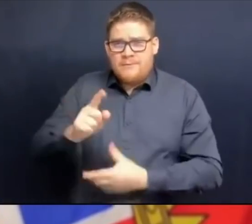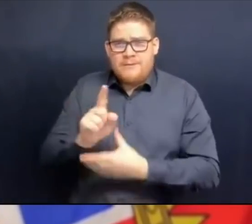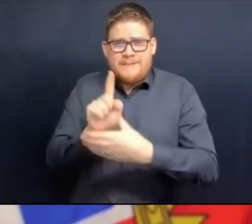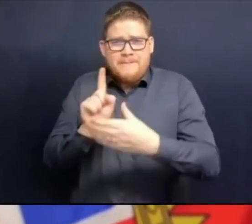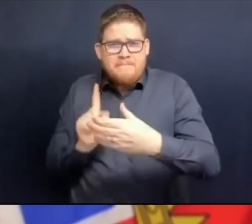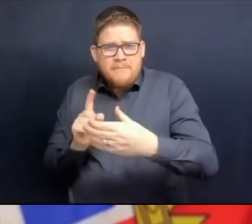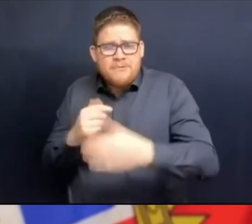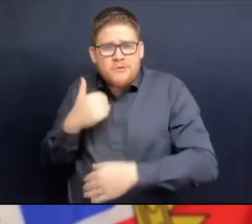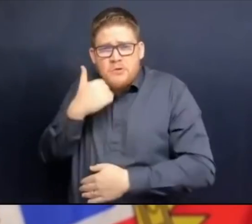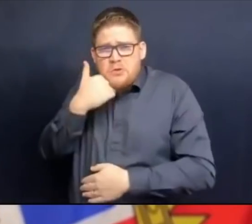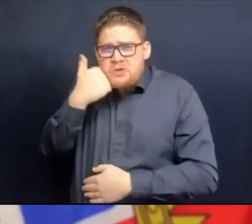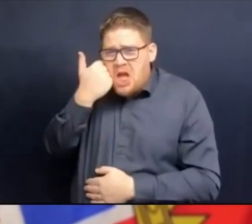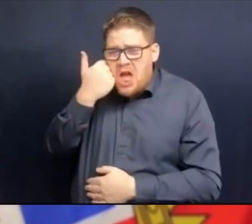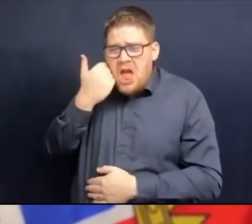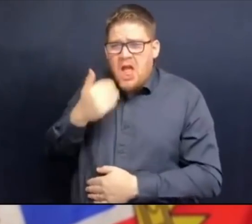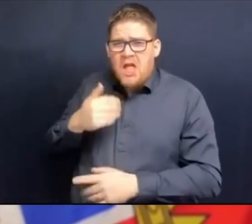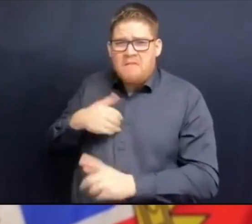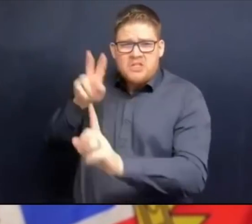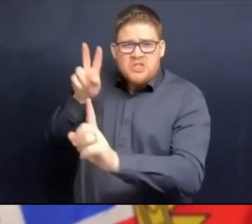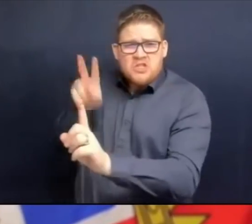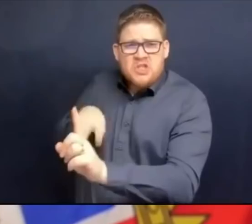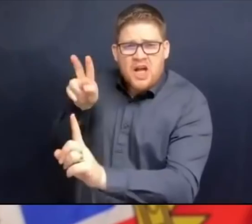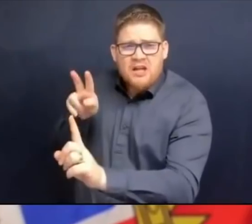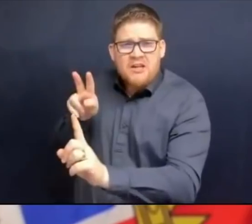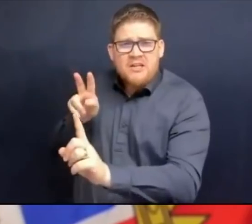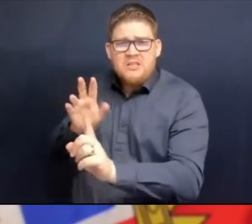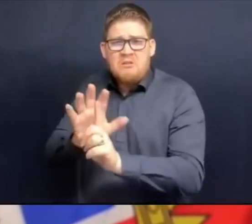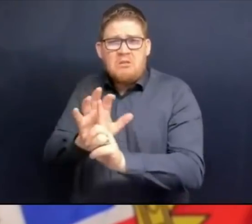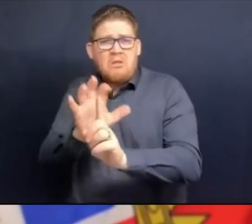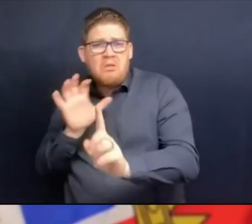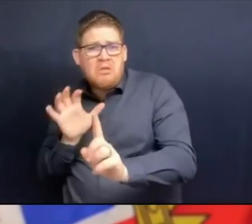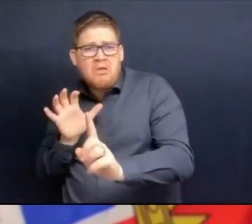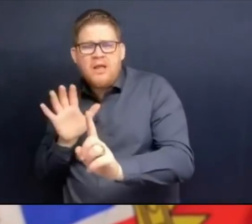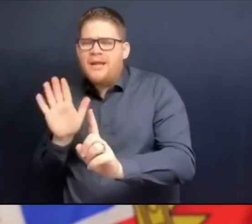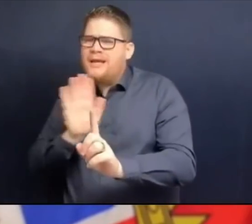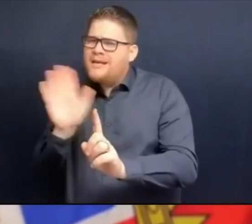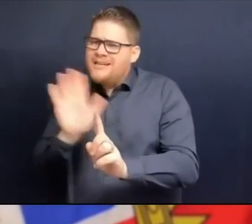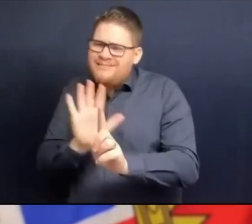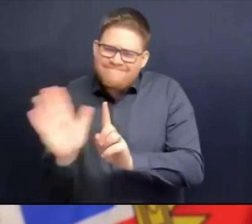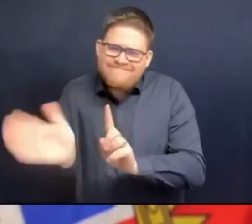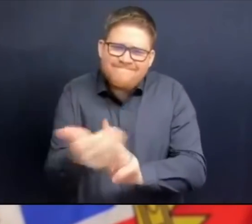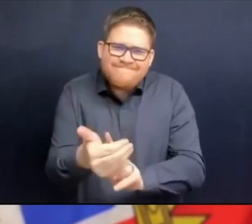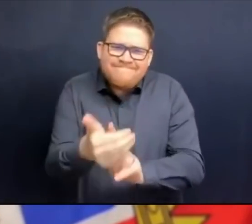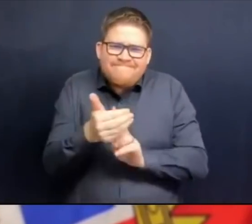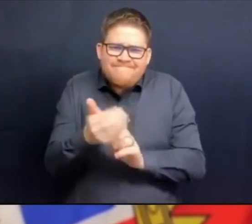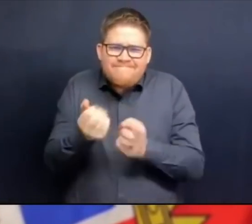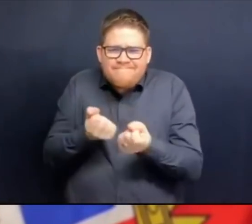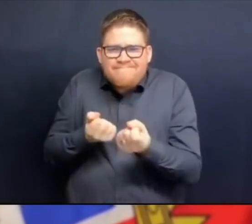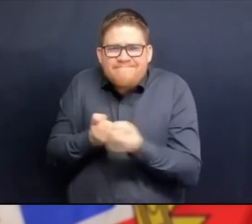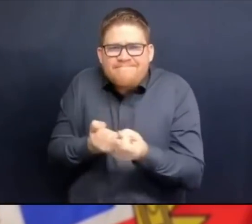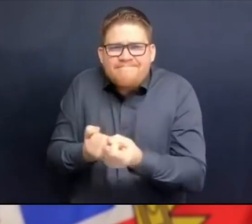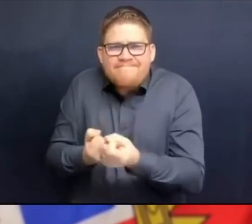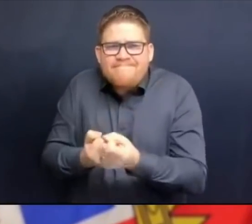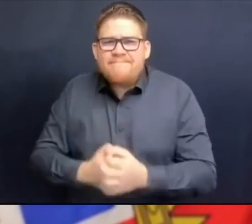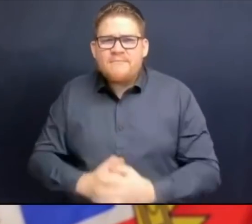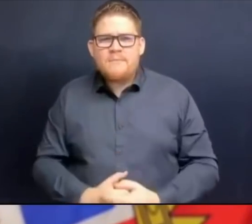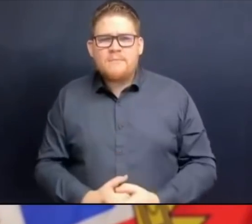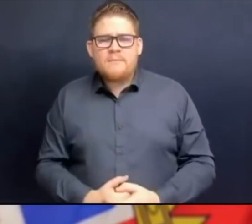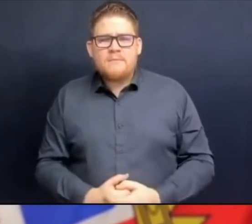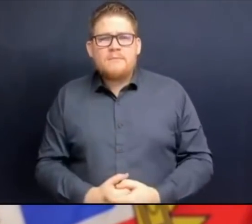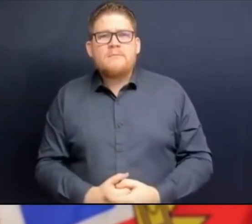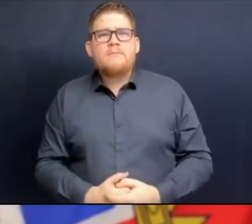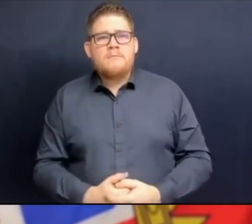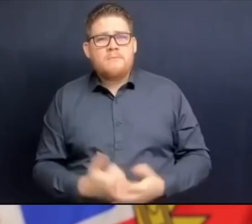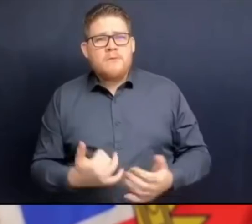that keeps people who use drugs from reaching out to their friends and their loved ones. And part of that is continuing to push